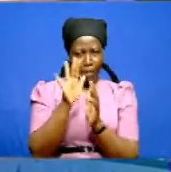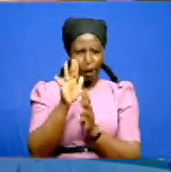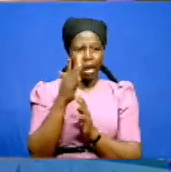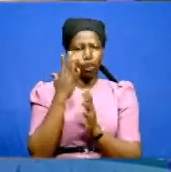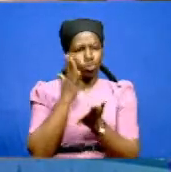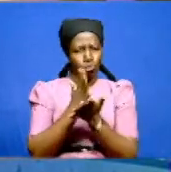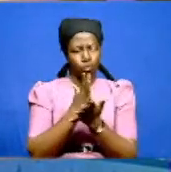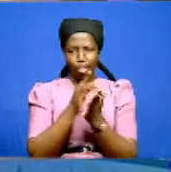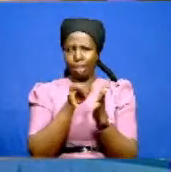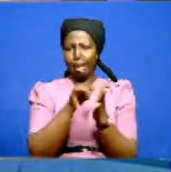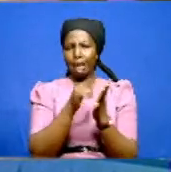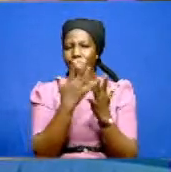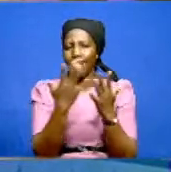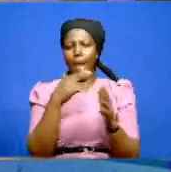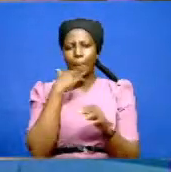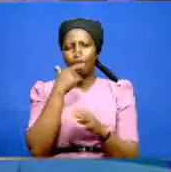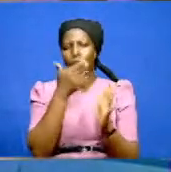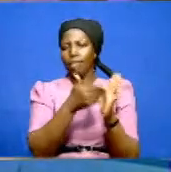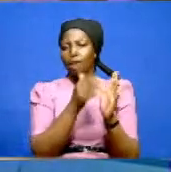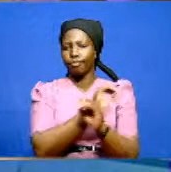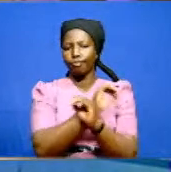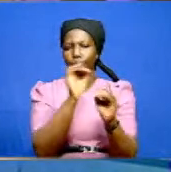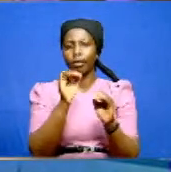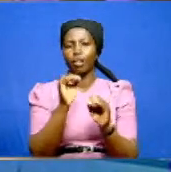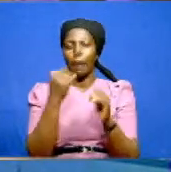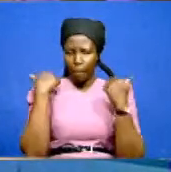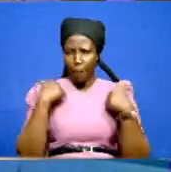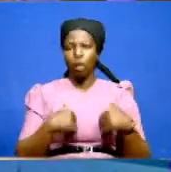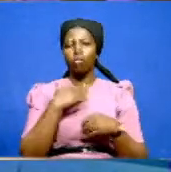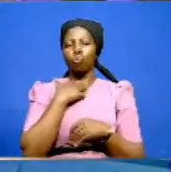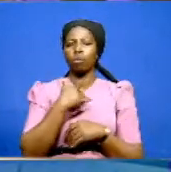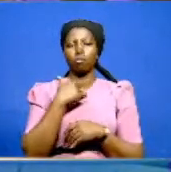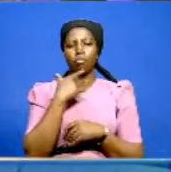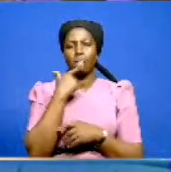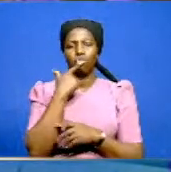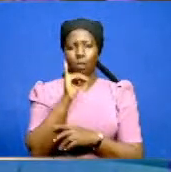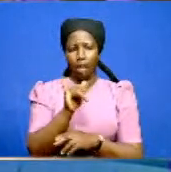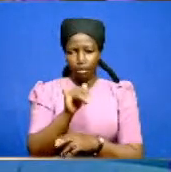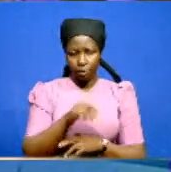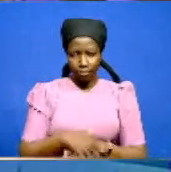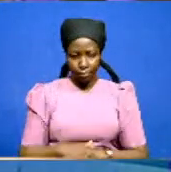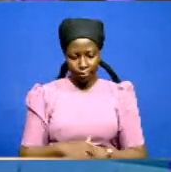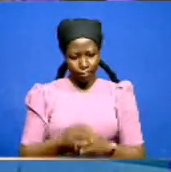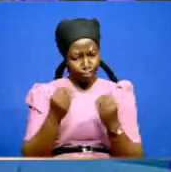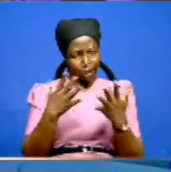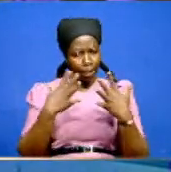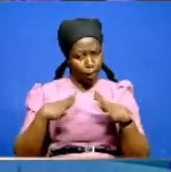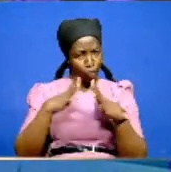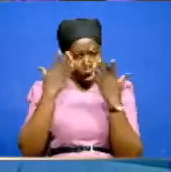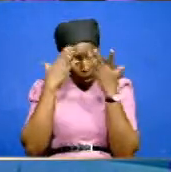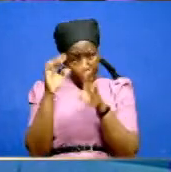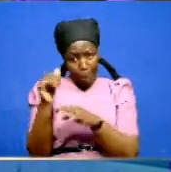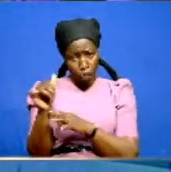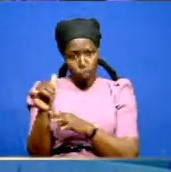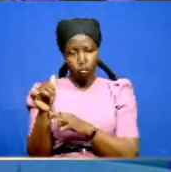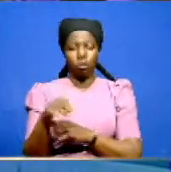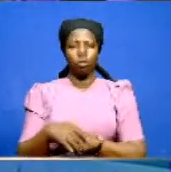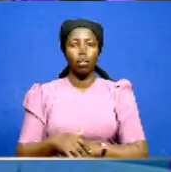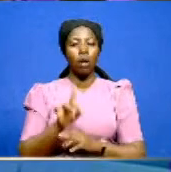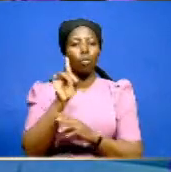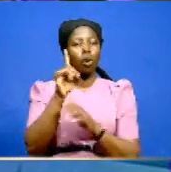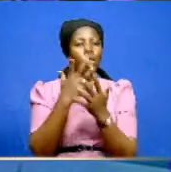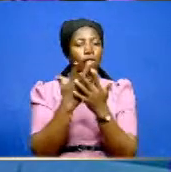not mentioned, and I want to put it on record. Unknown to many, he's one of those